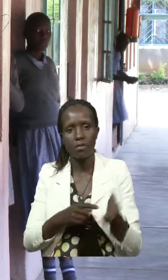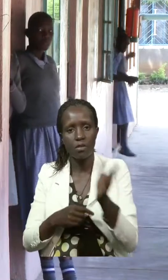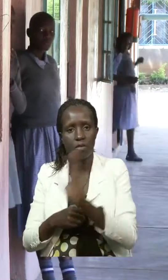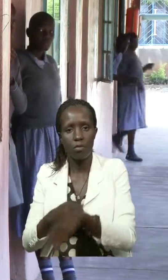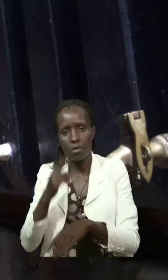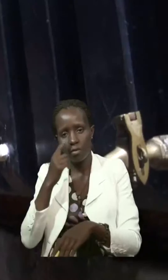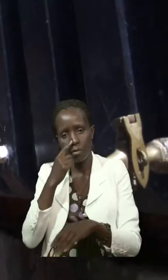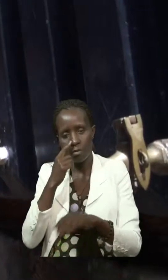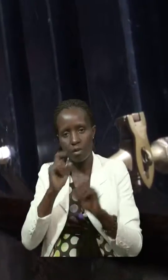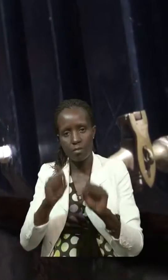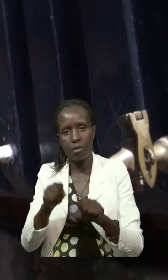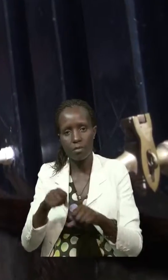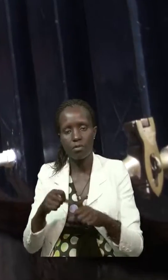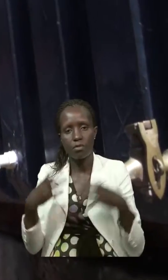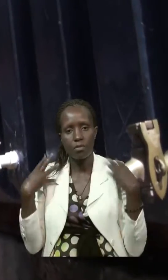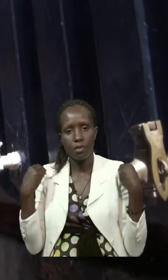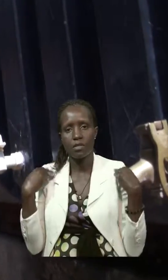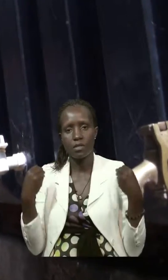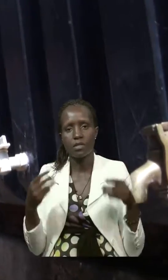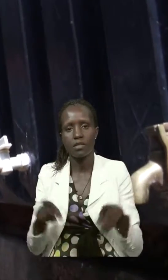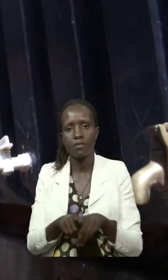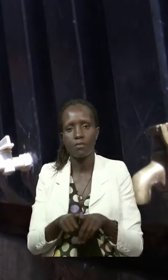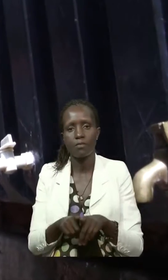their homes, they will be able to practice the same.